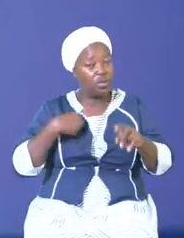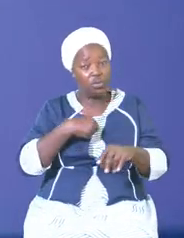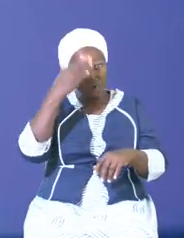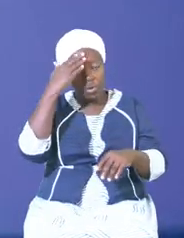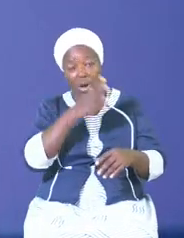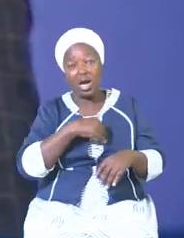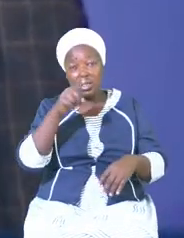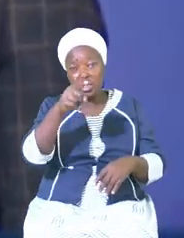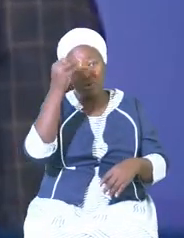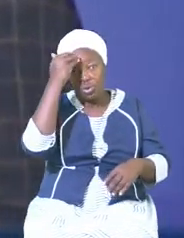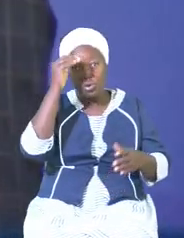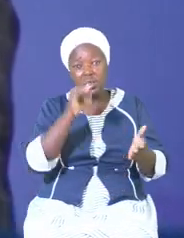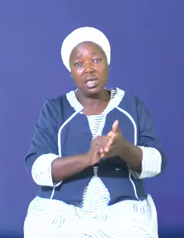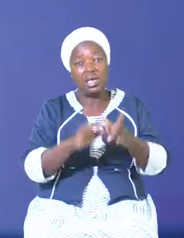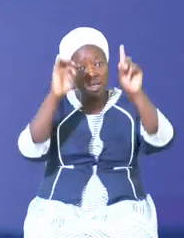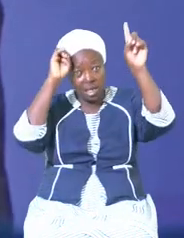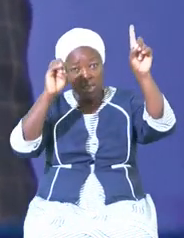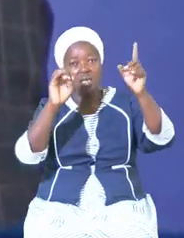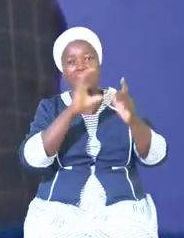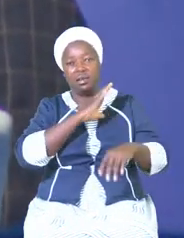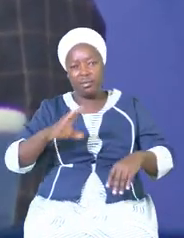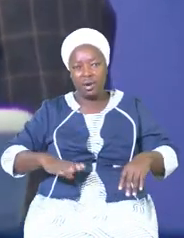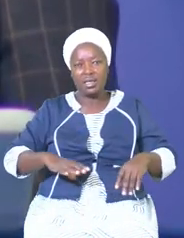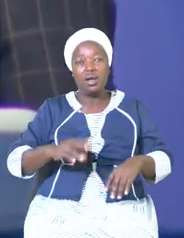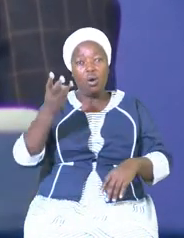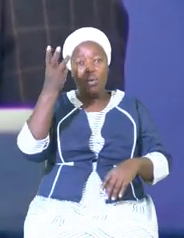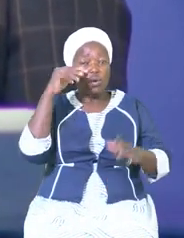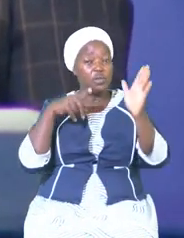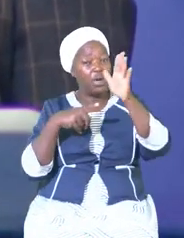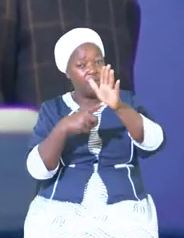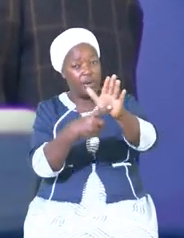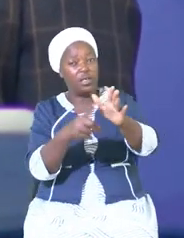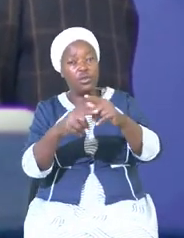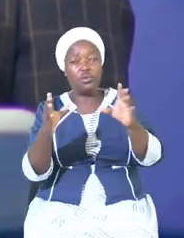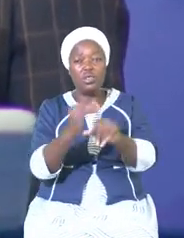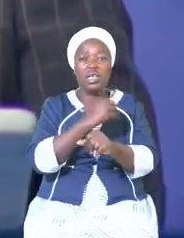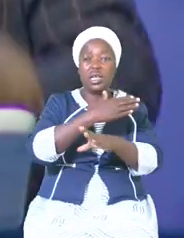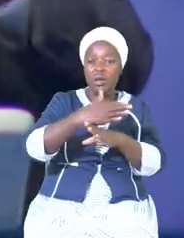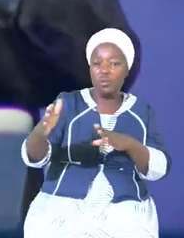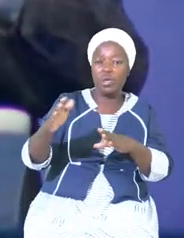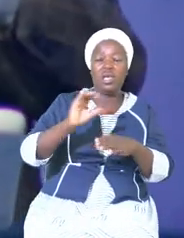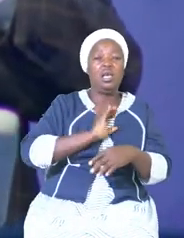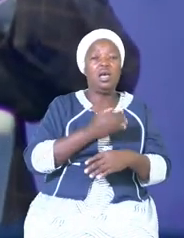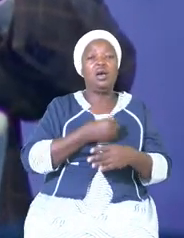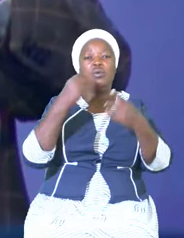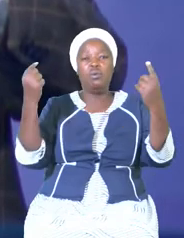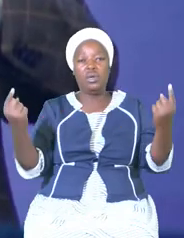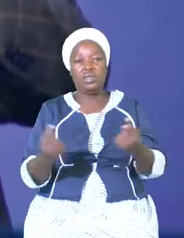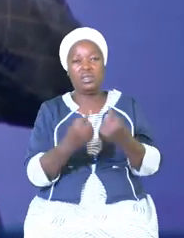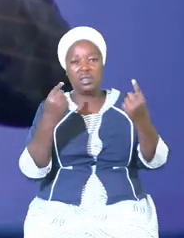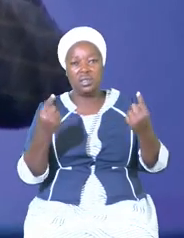that he, Christ, was manifested to take away our sins. He is the only